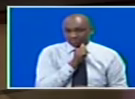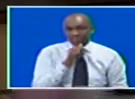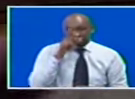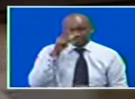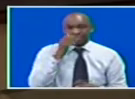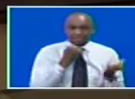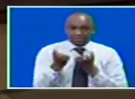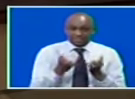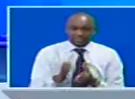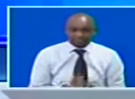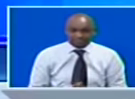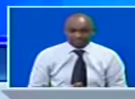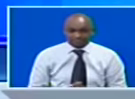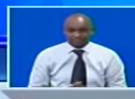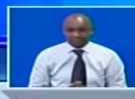KTN Business.